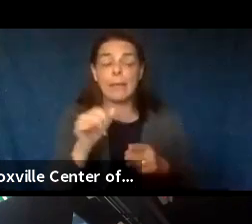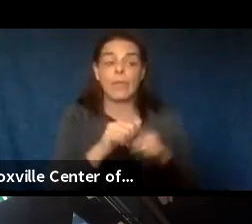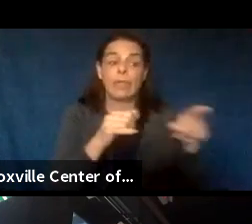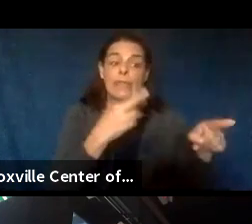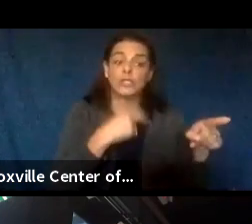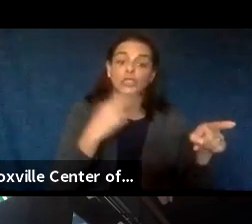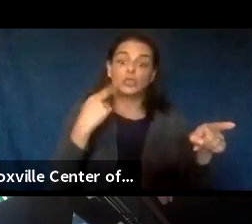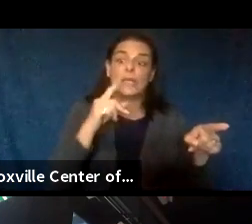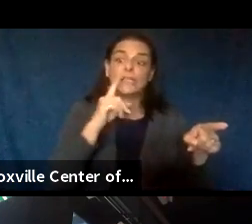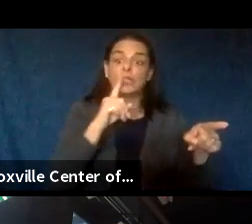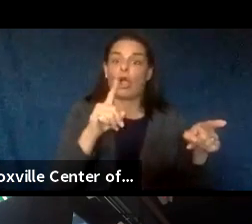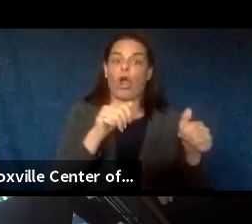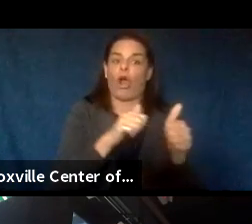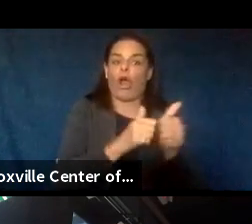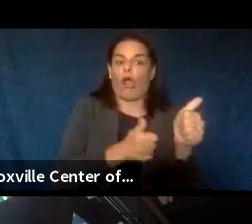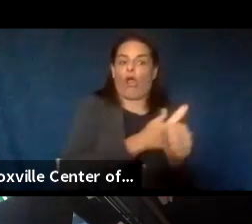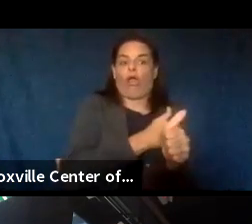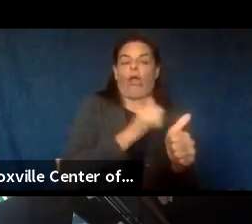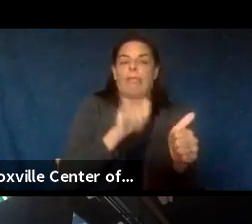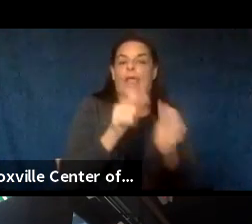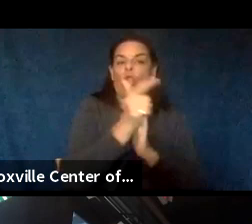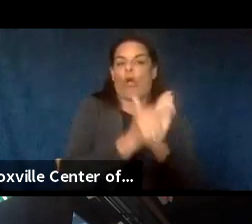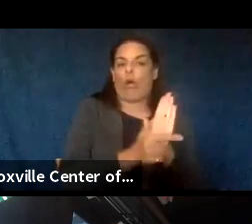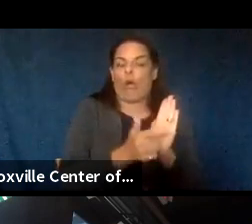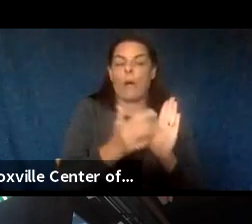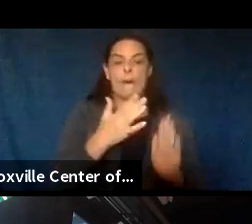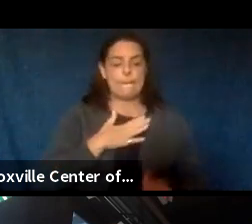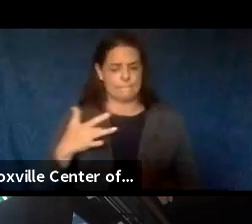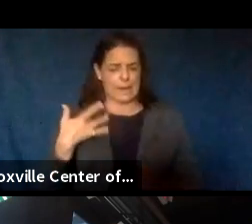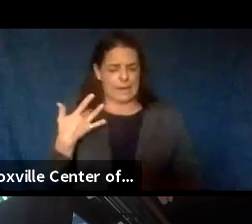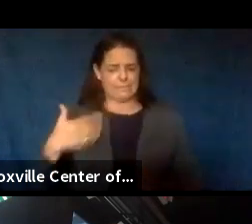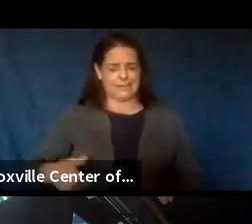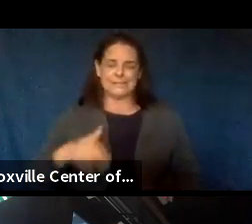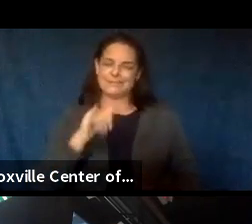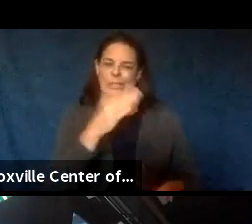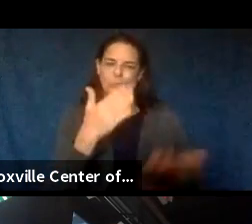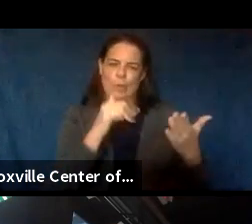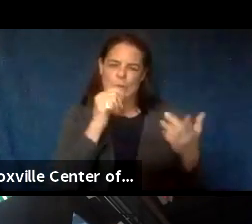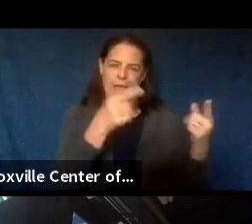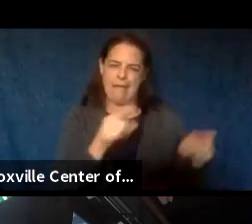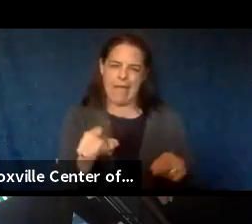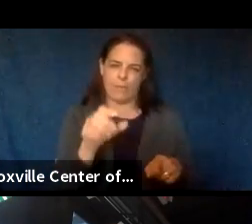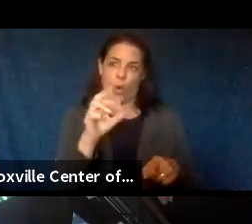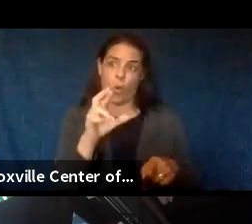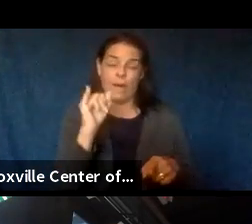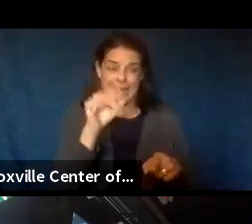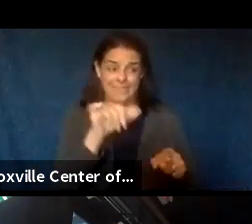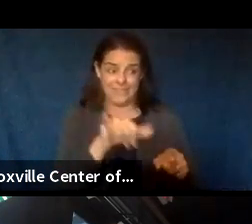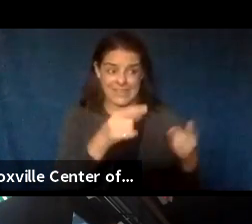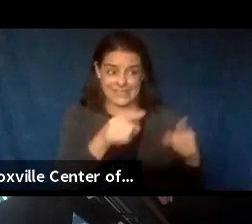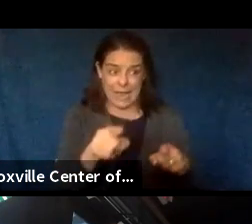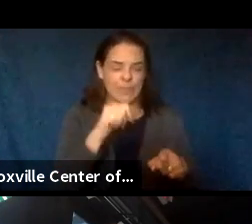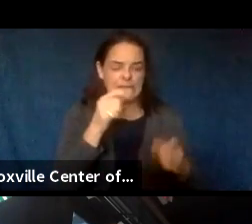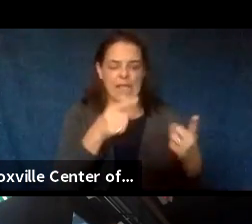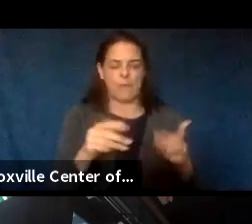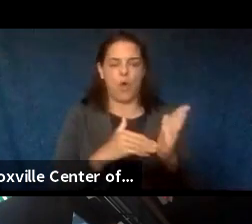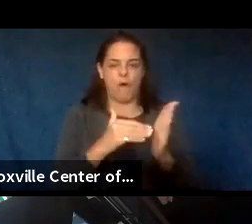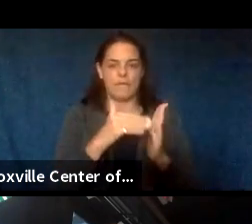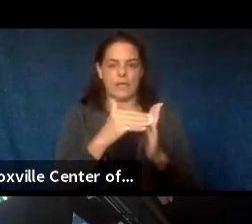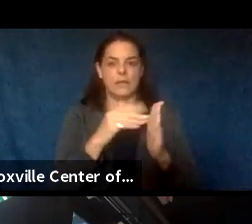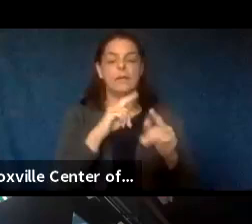are sliding around the law. My sense is it's probably not happening, or if it is, it's not happening very much. But I